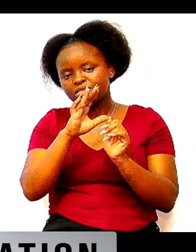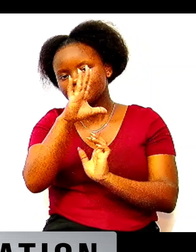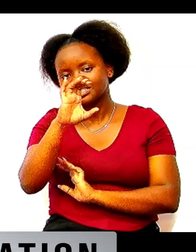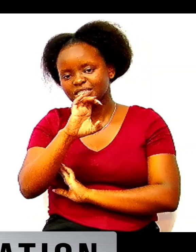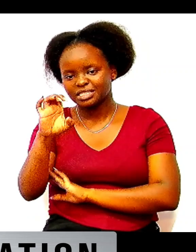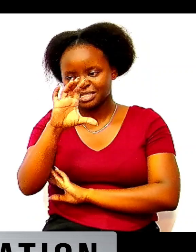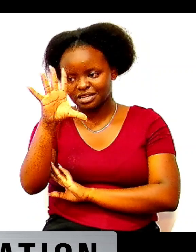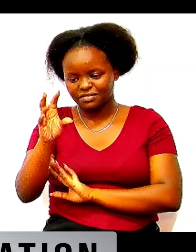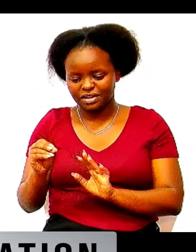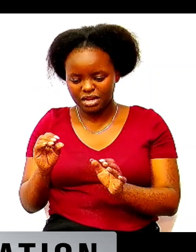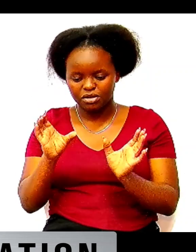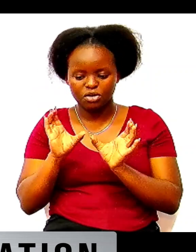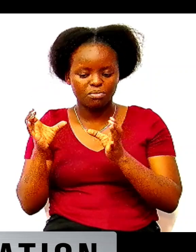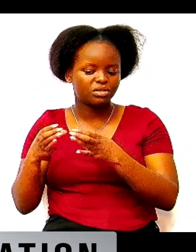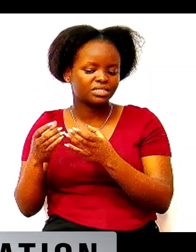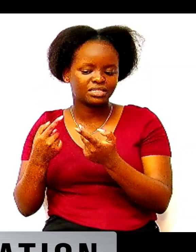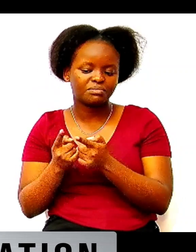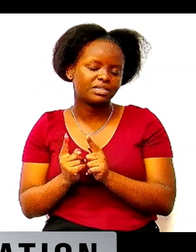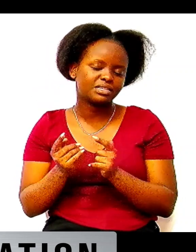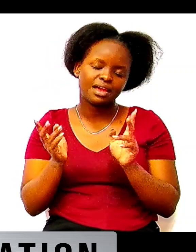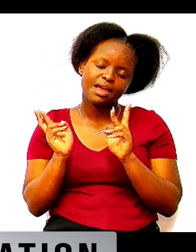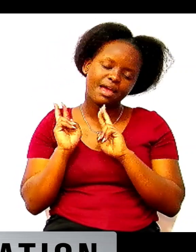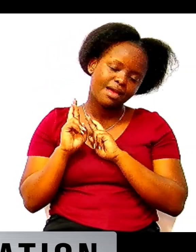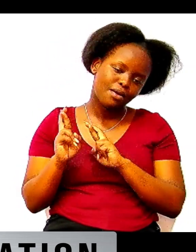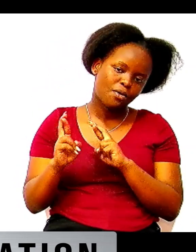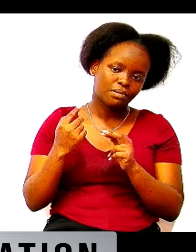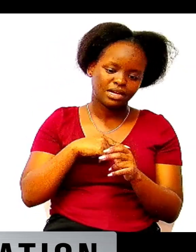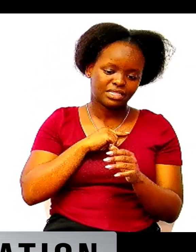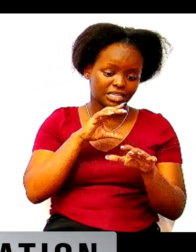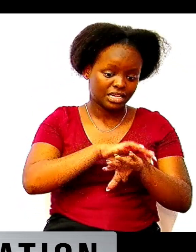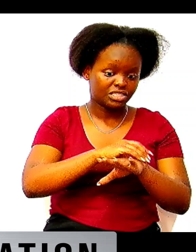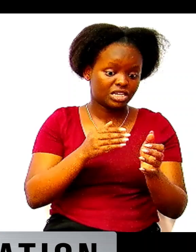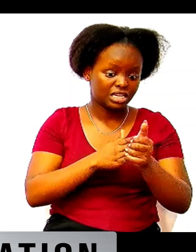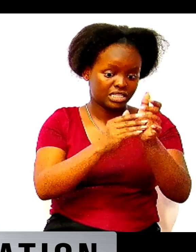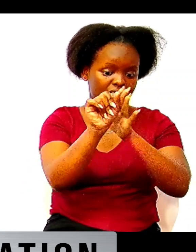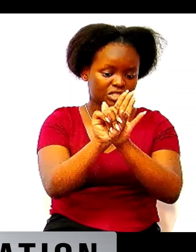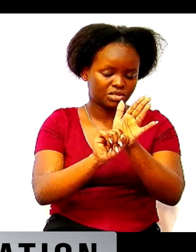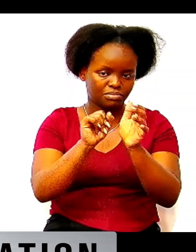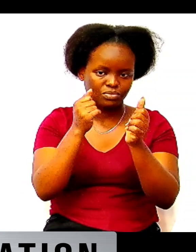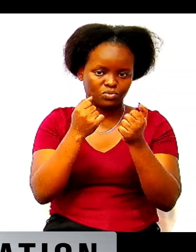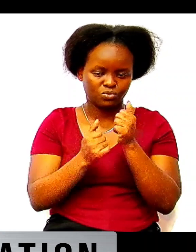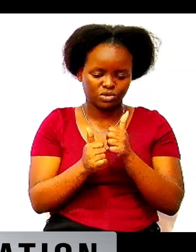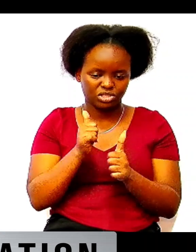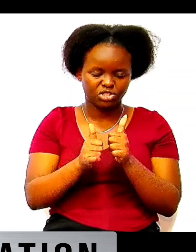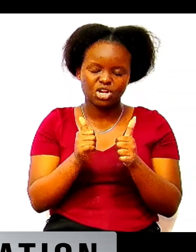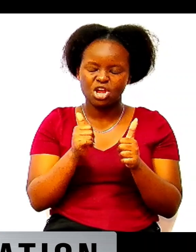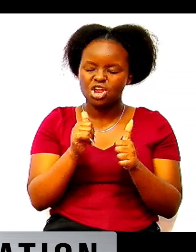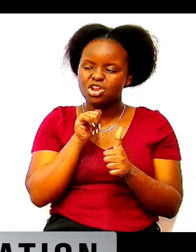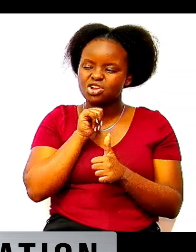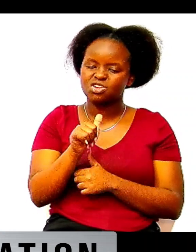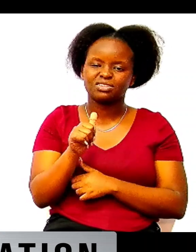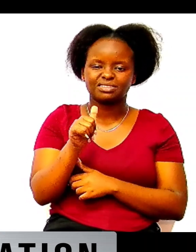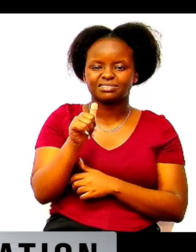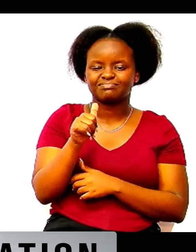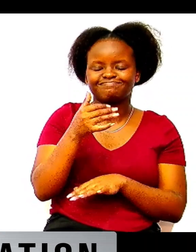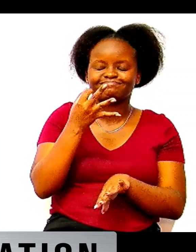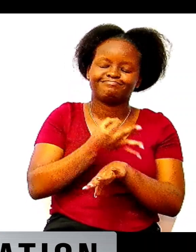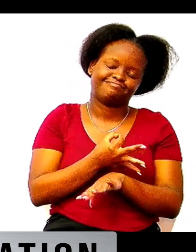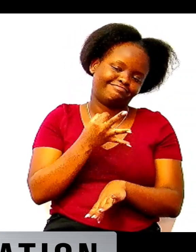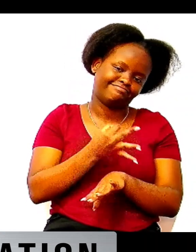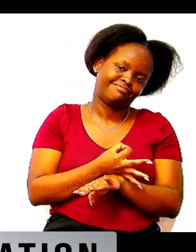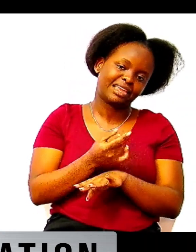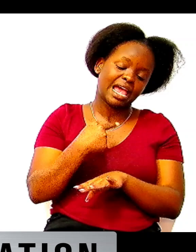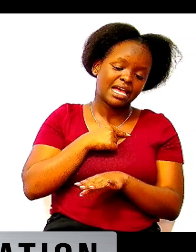community. But I hope that you're going to get leadership that is going to be not hypocritical. Jonah, we need leadership